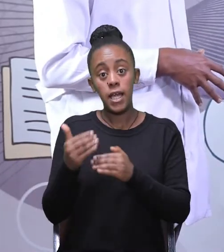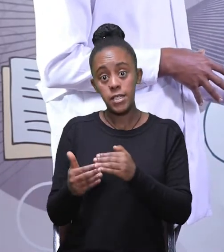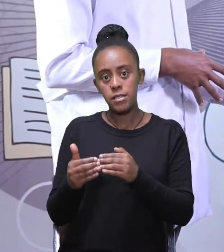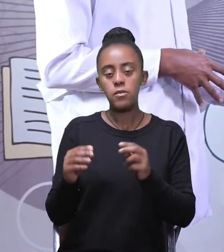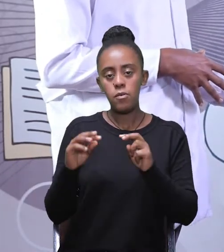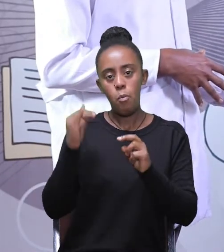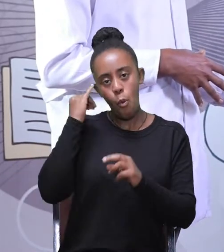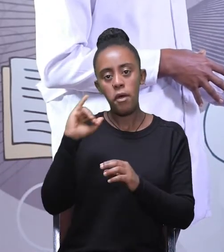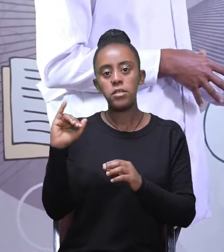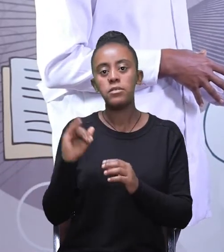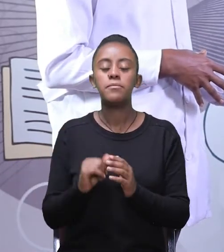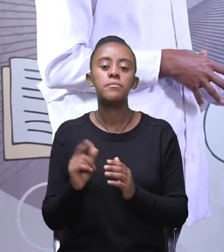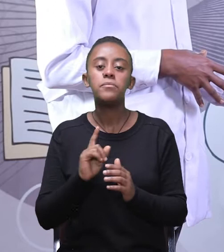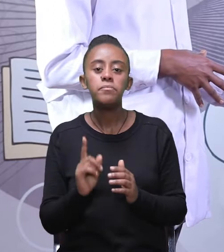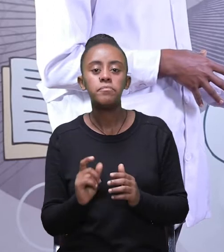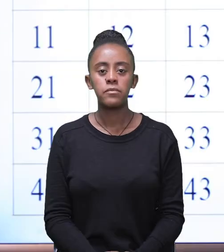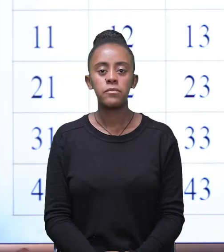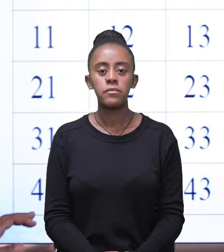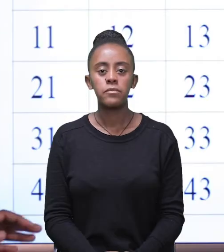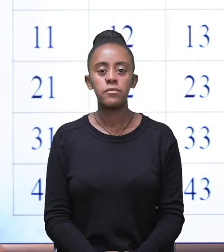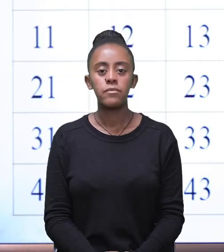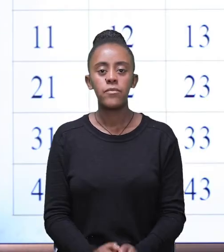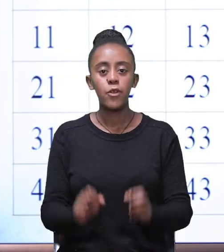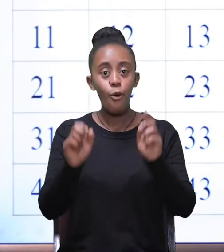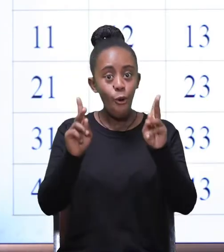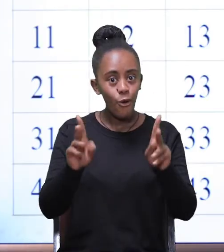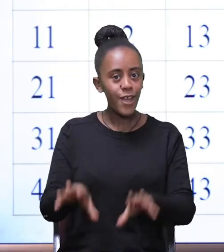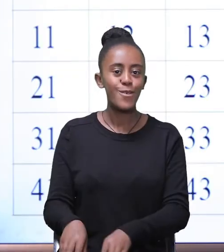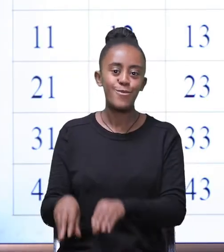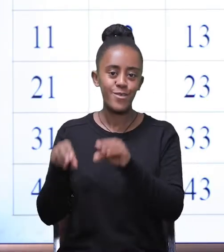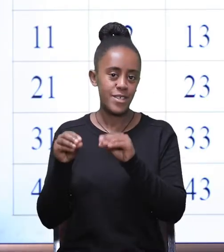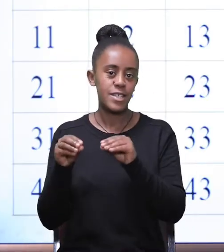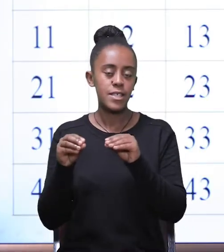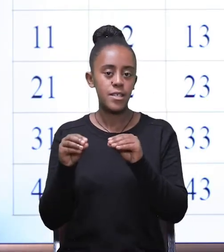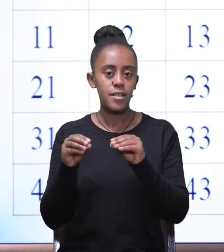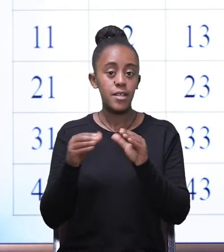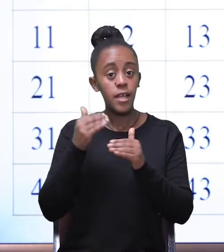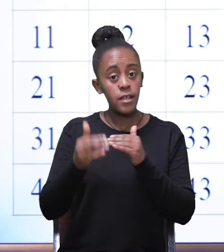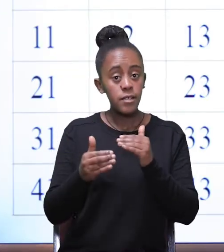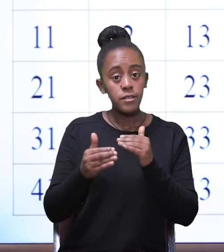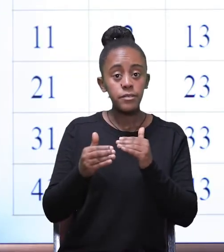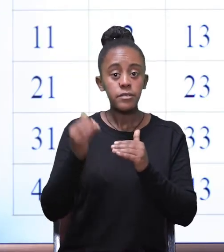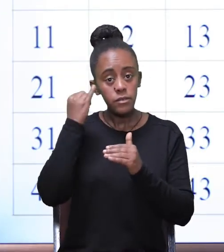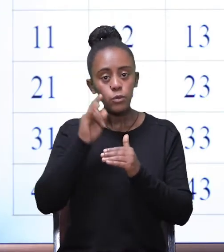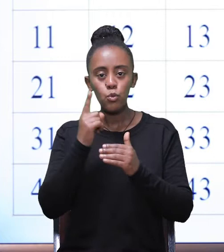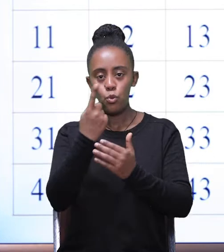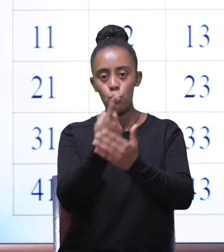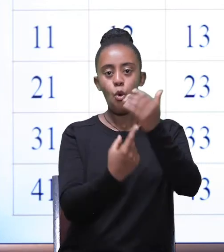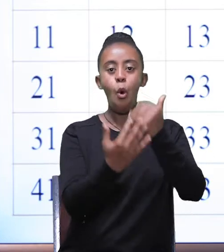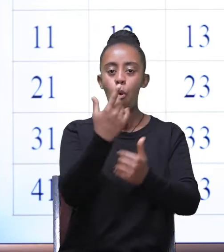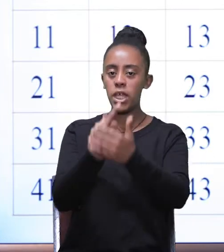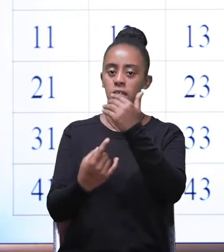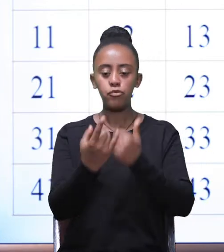student. The next point, it says, okay, student, the next point is talking about numbers.